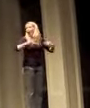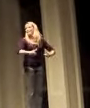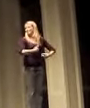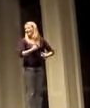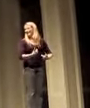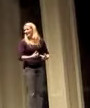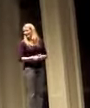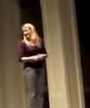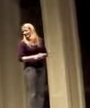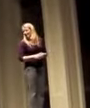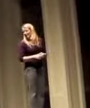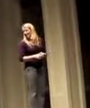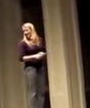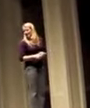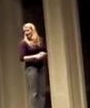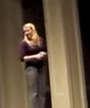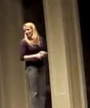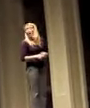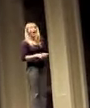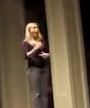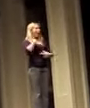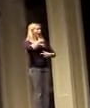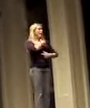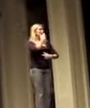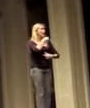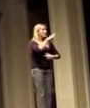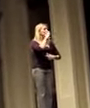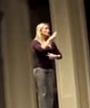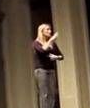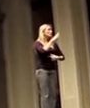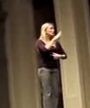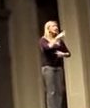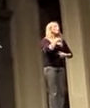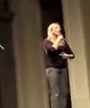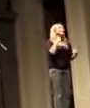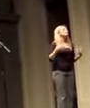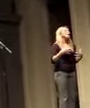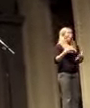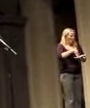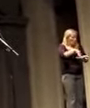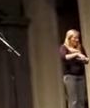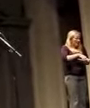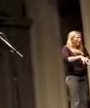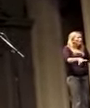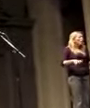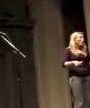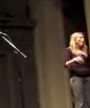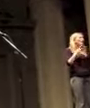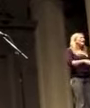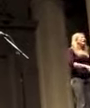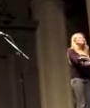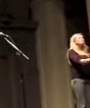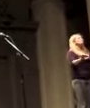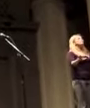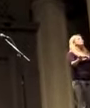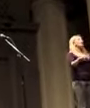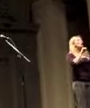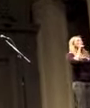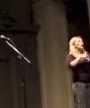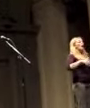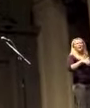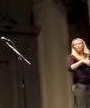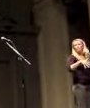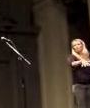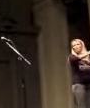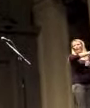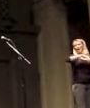above all, strong. You see, us little bitches understand that feminine, weak, and vulnerable are not synonymous with little bitchness. If you ever cried